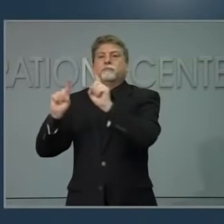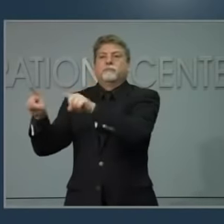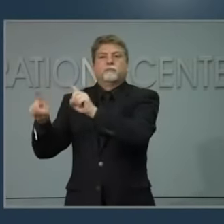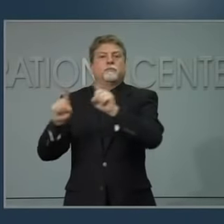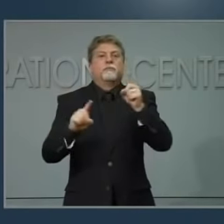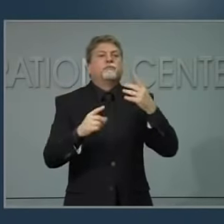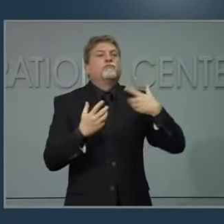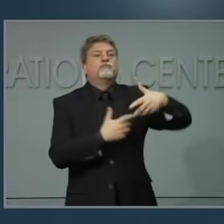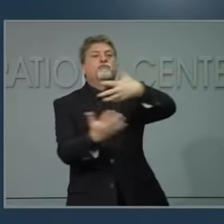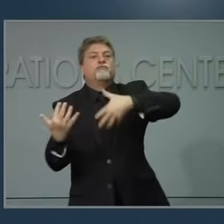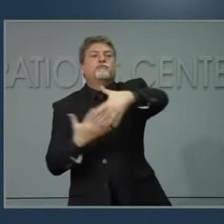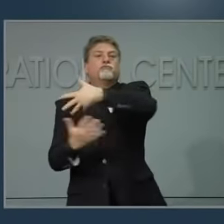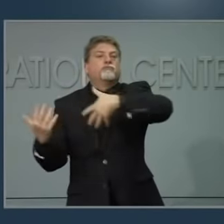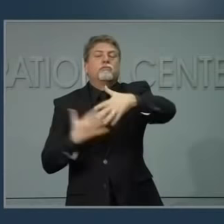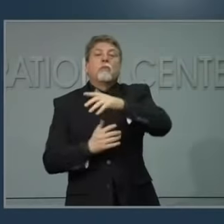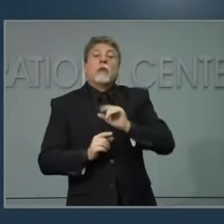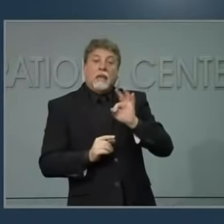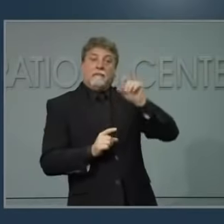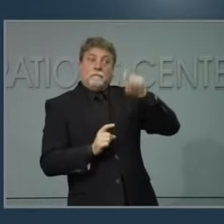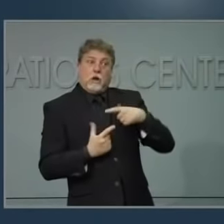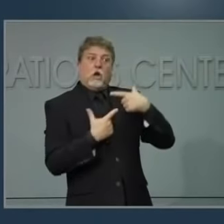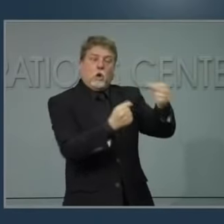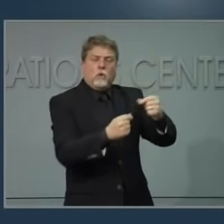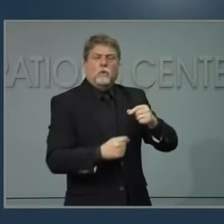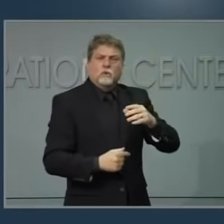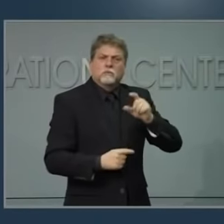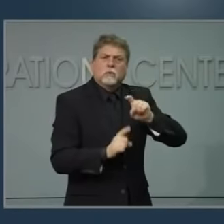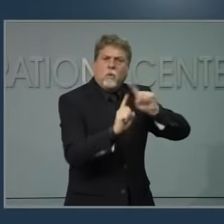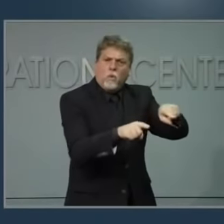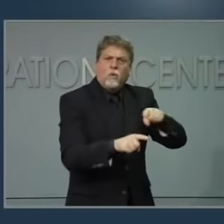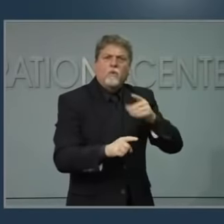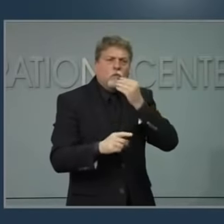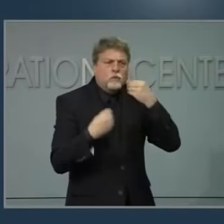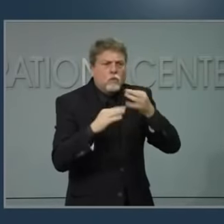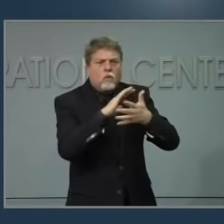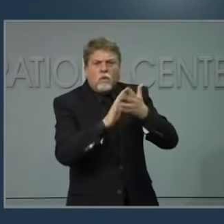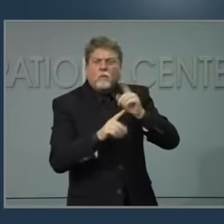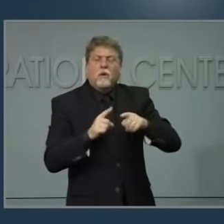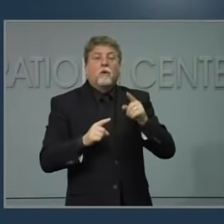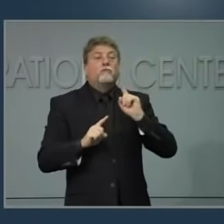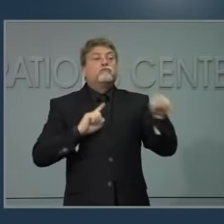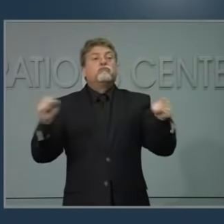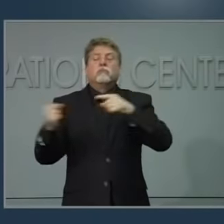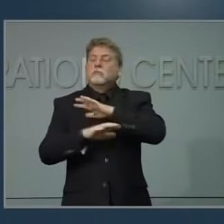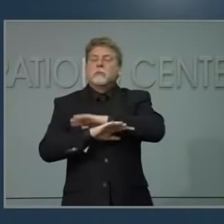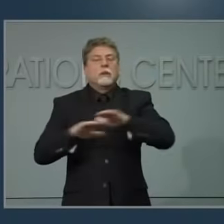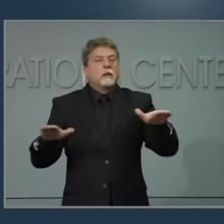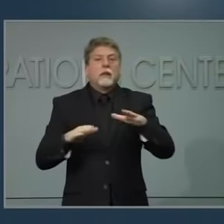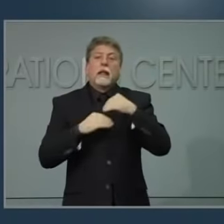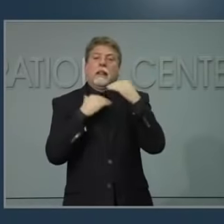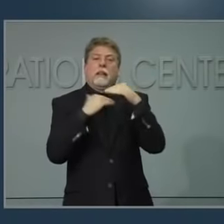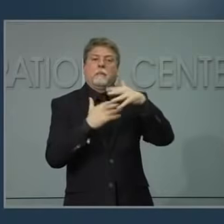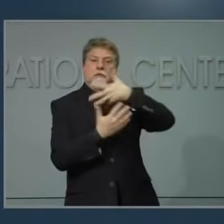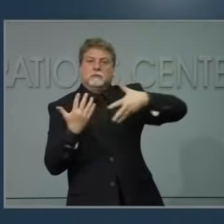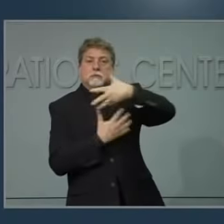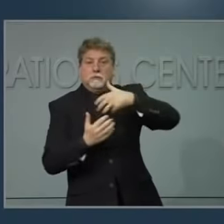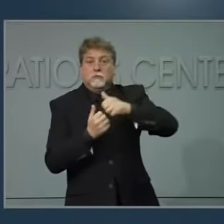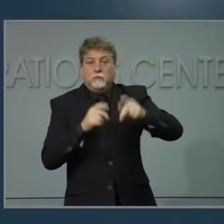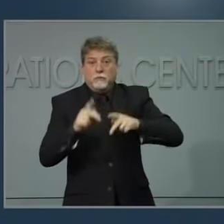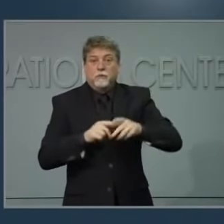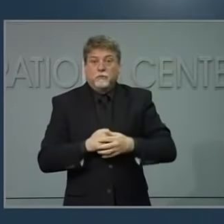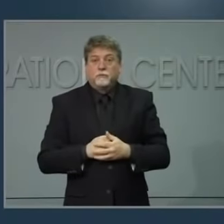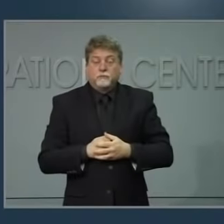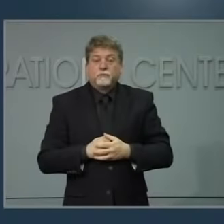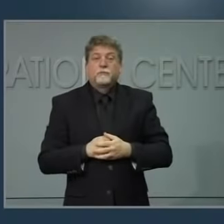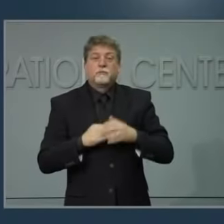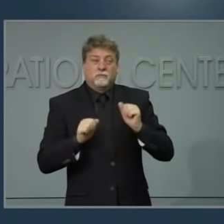you don't live with. On this next slide, you can see how quickly things have escalated. That first